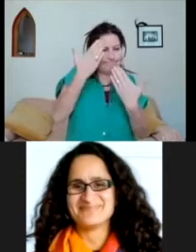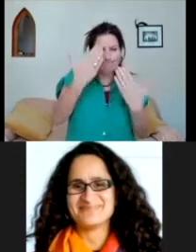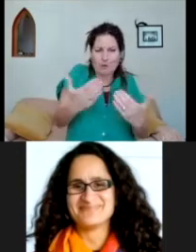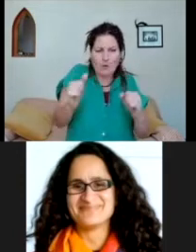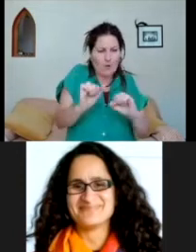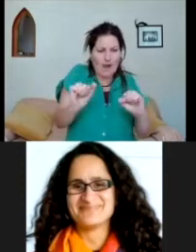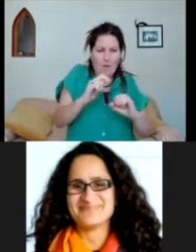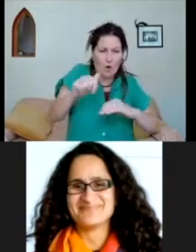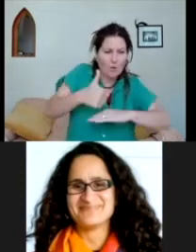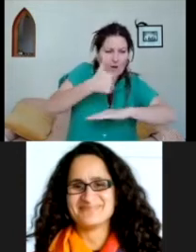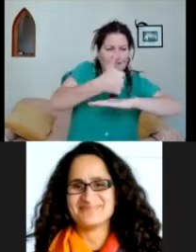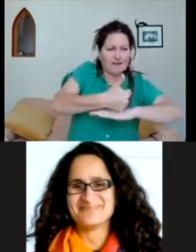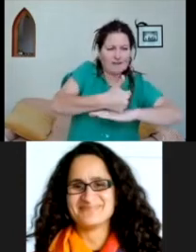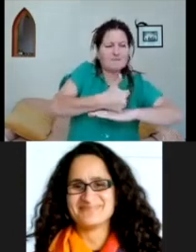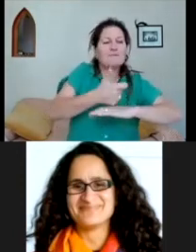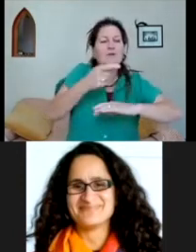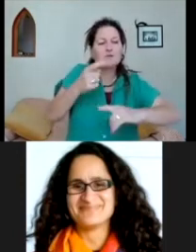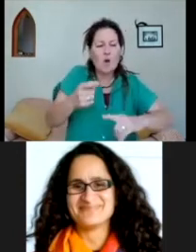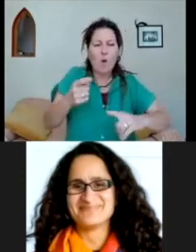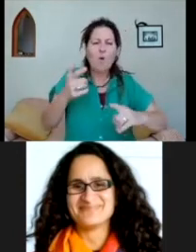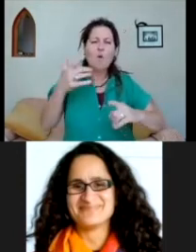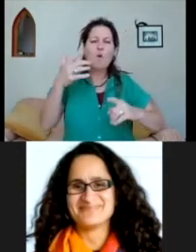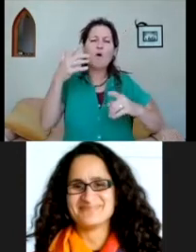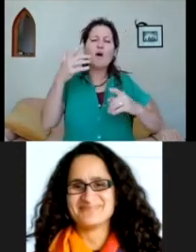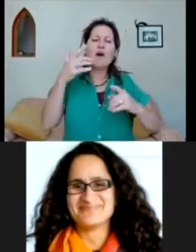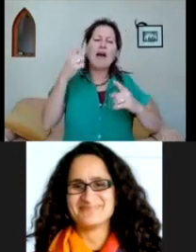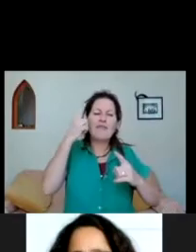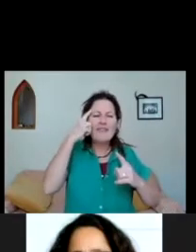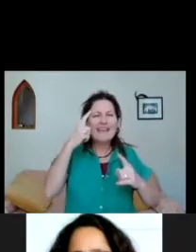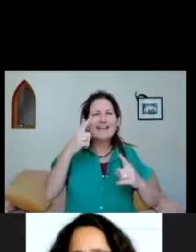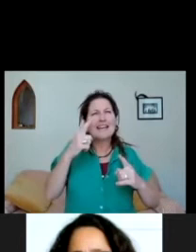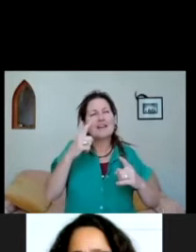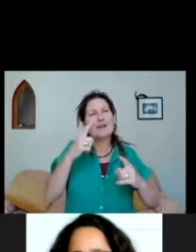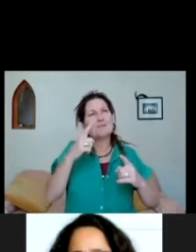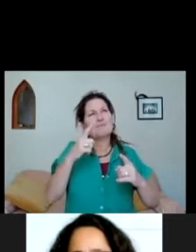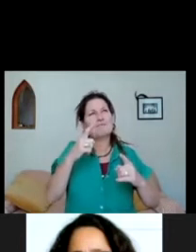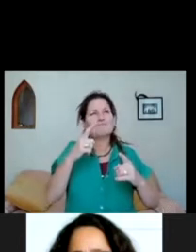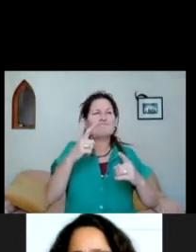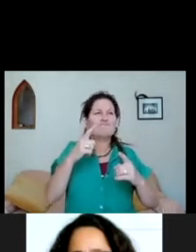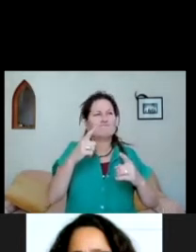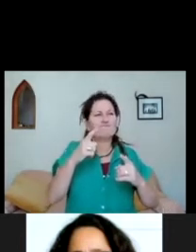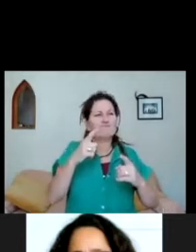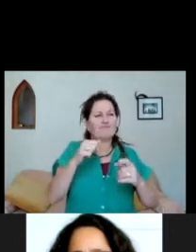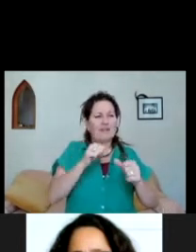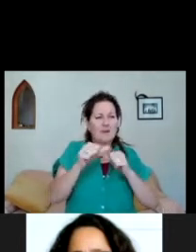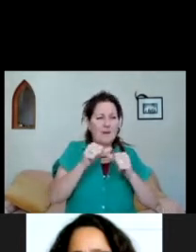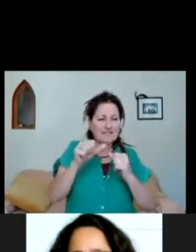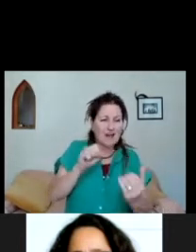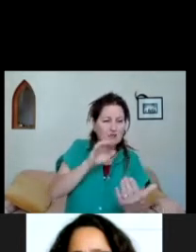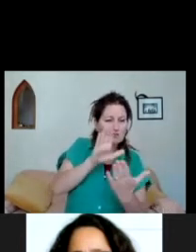into your budget under installation costs. We're working on the whole licensing